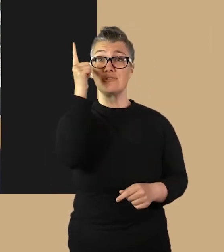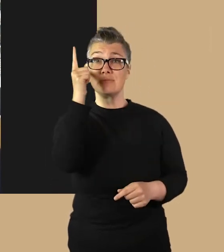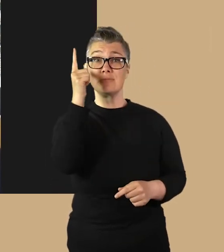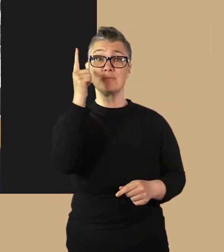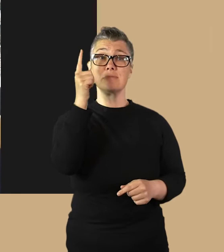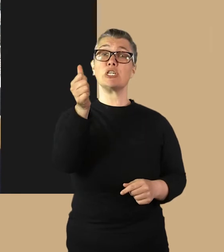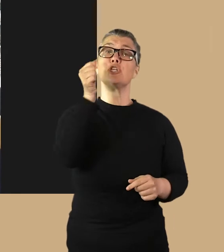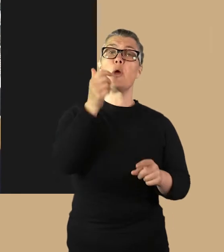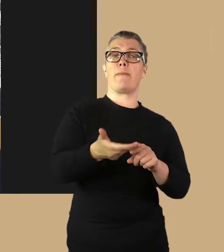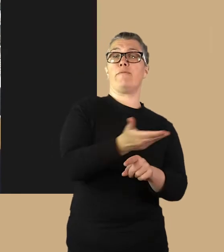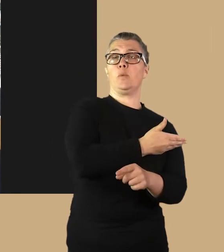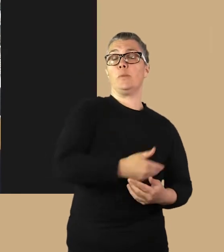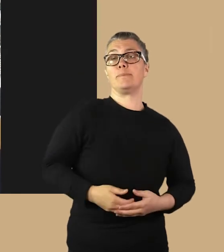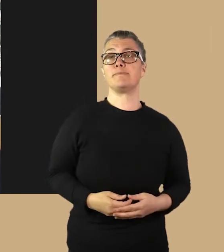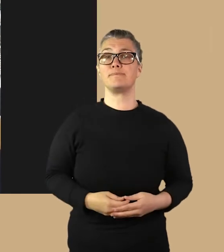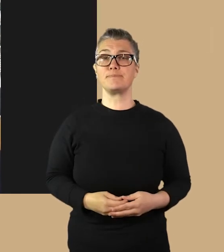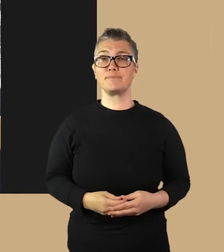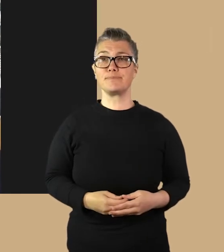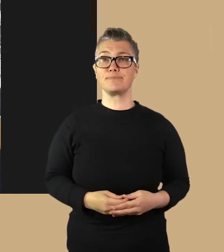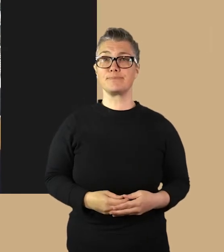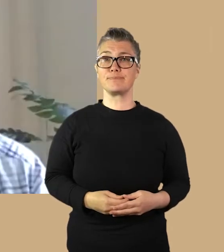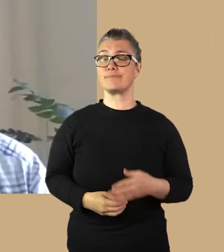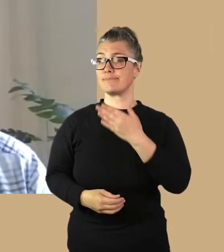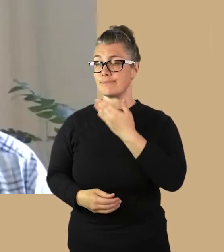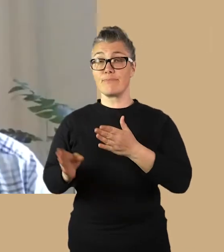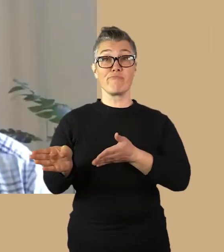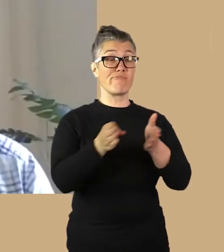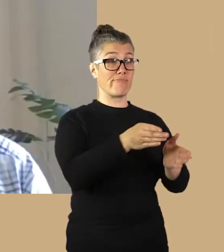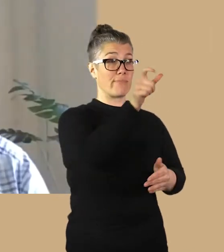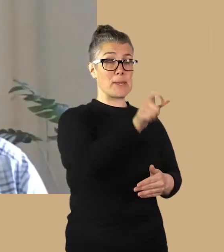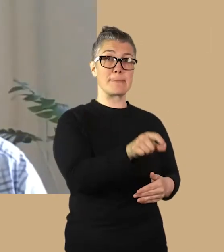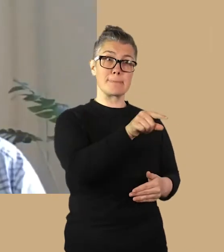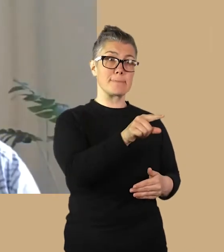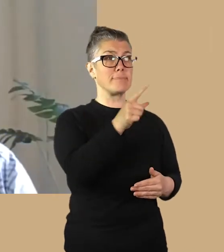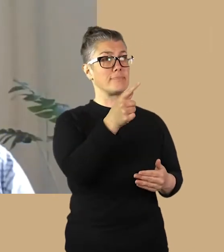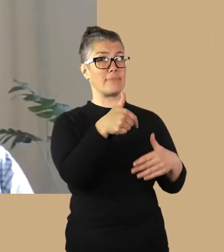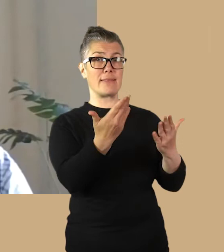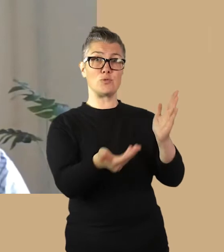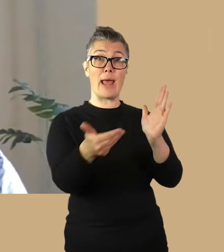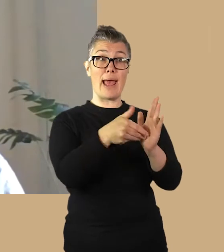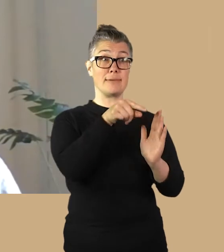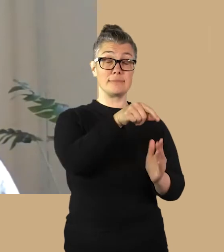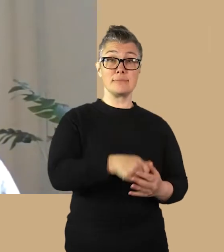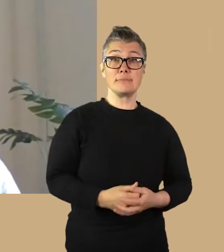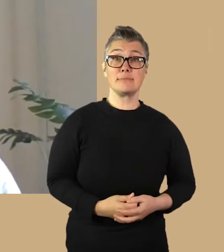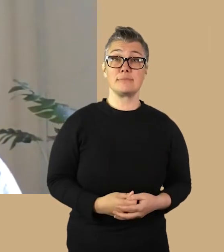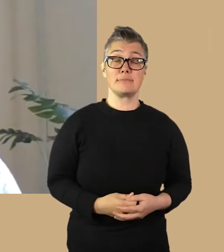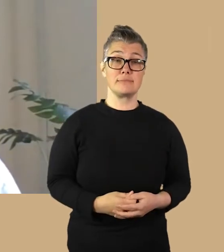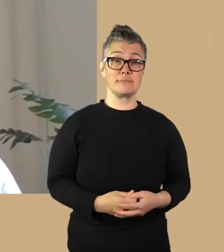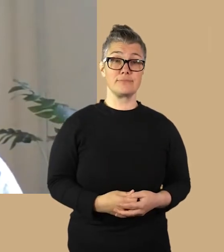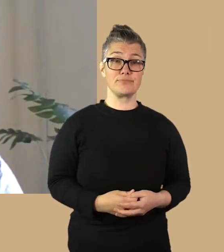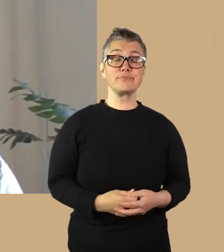the teachers knew ahead of time. Thank you, Ailey. Cecilia, do you have anything to add on that?